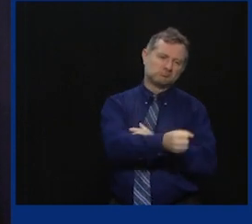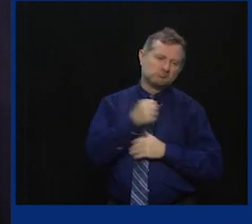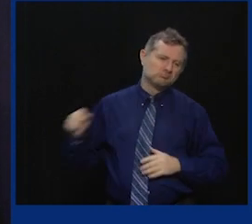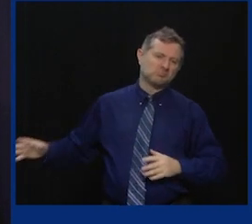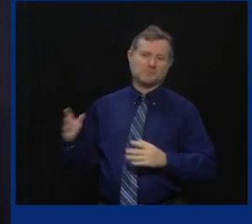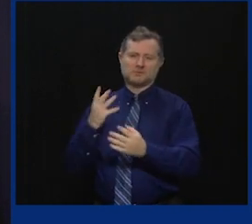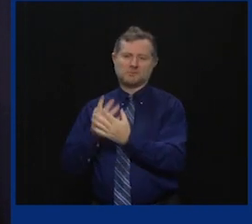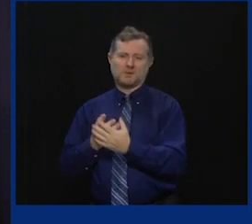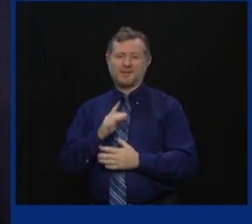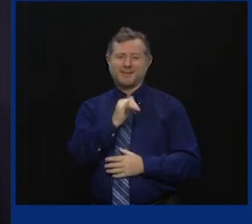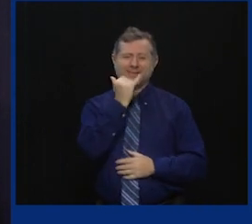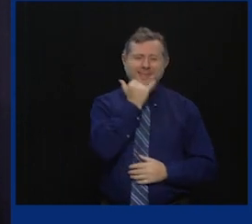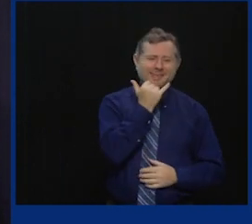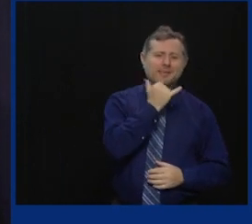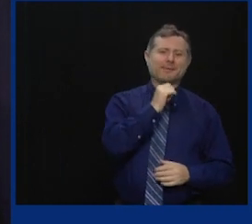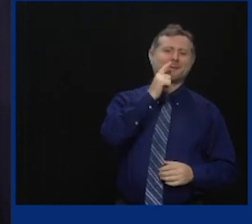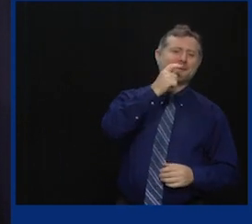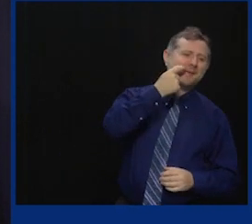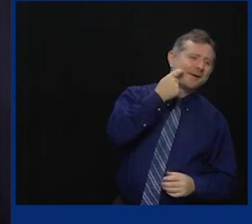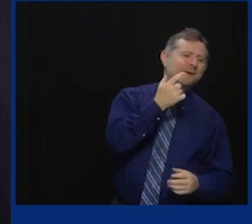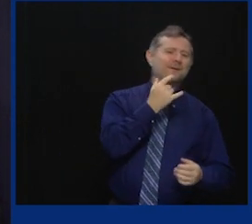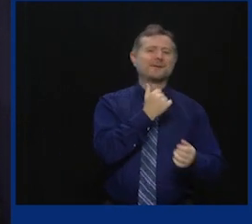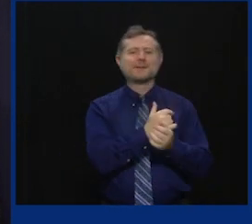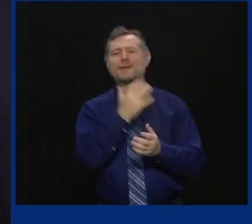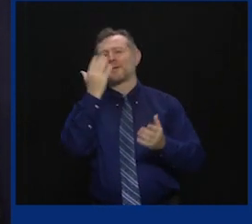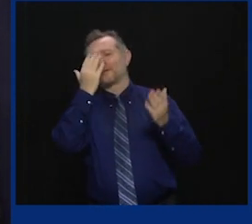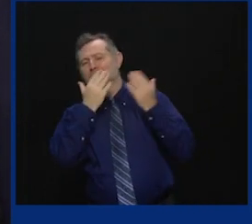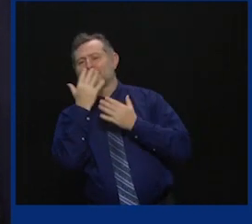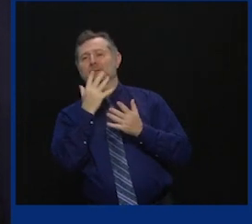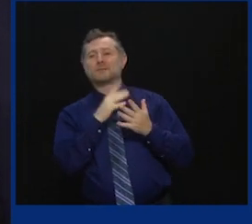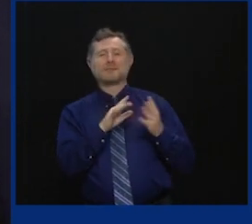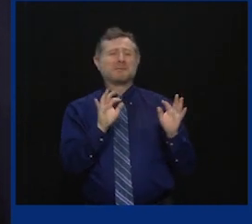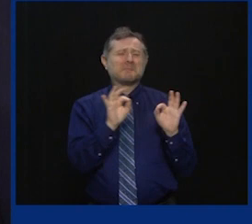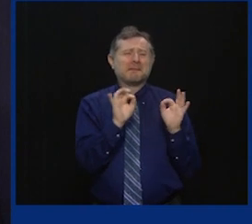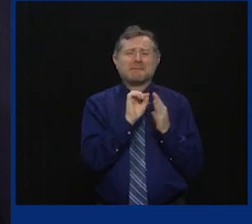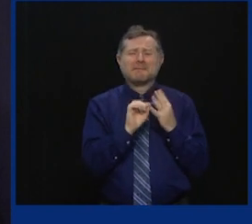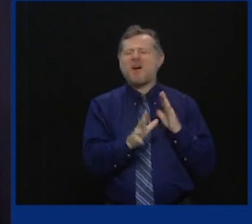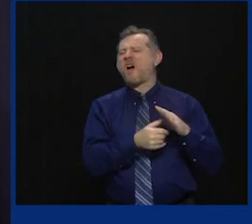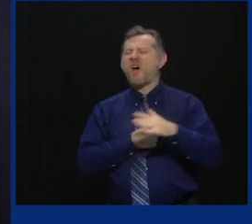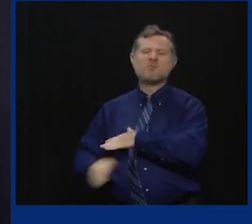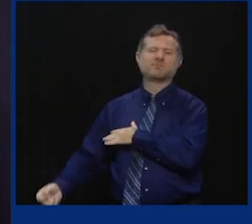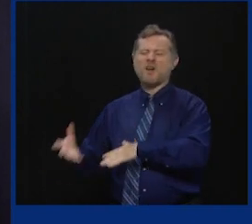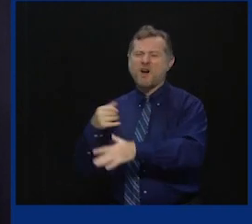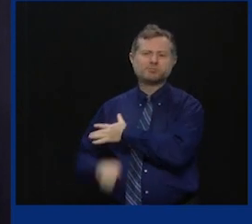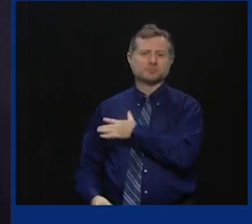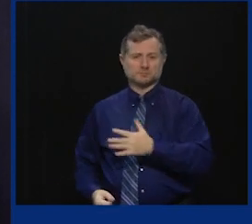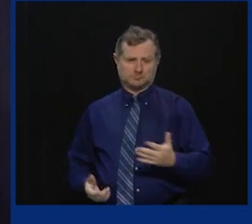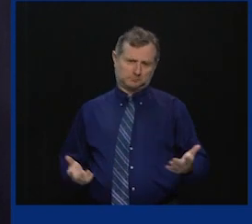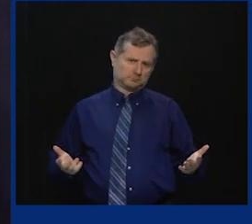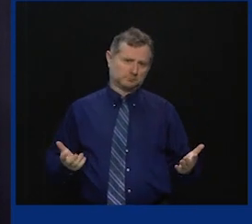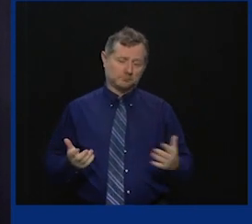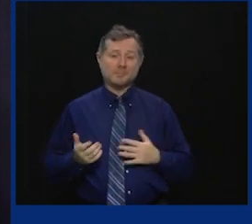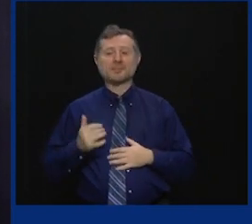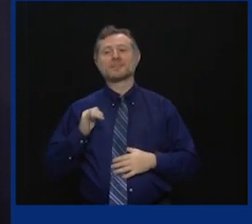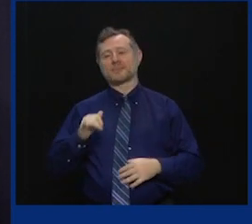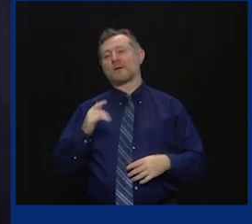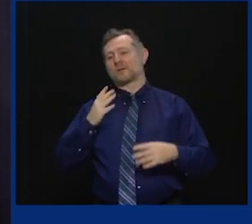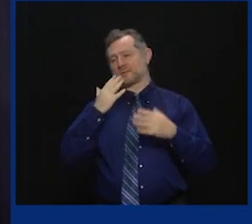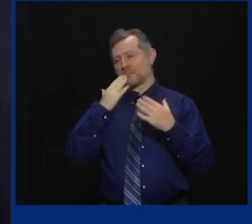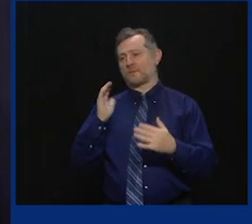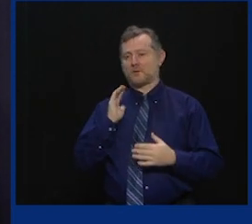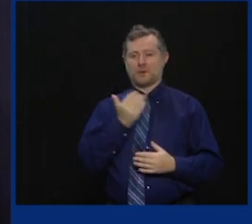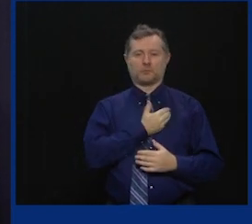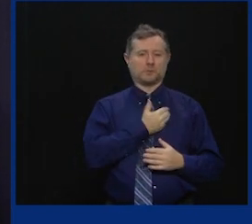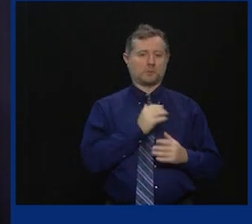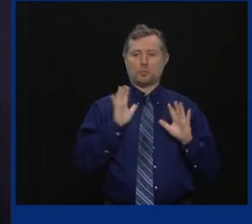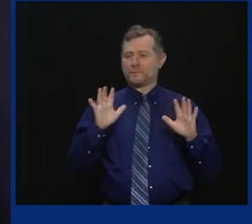or addictions. So I, too, want to thank our wonderful bill sponsor, Forrest